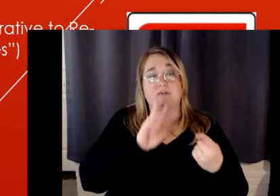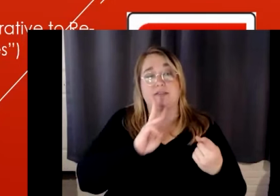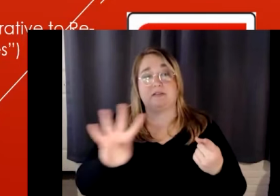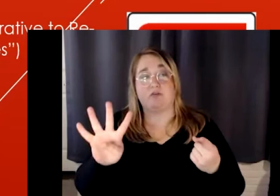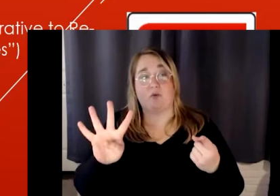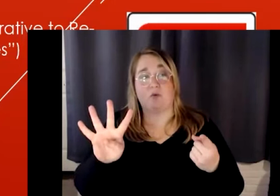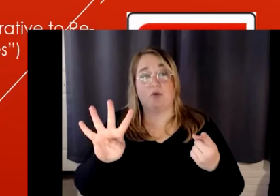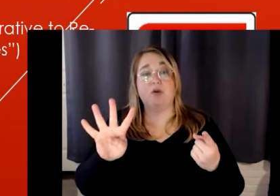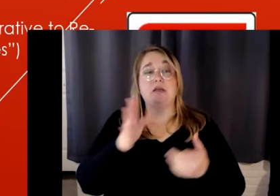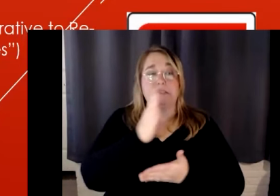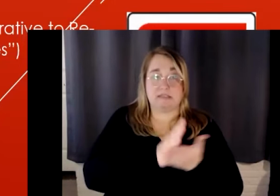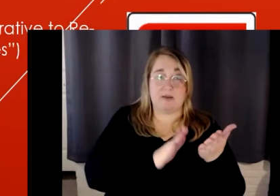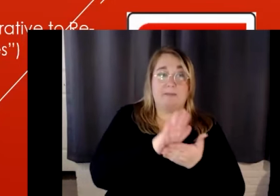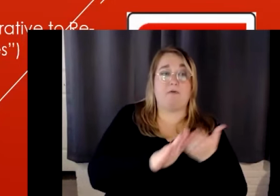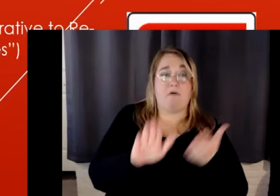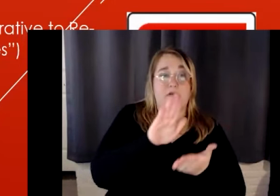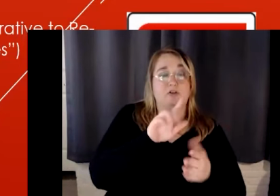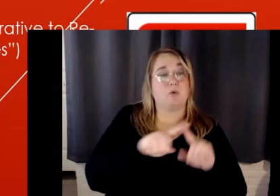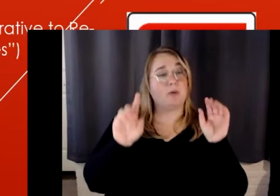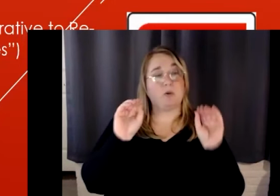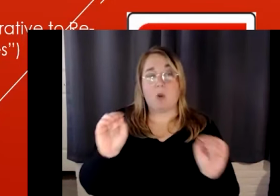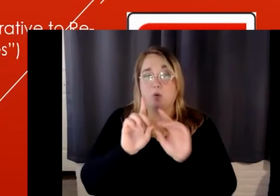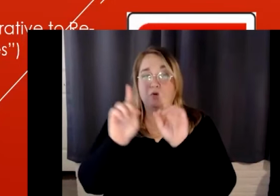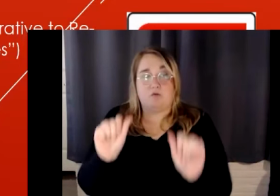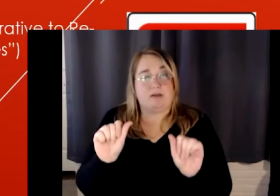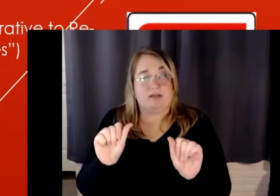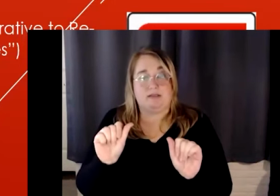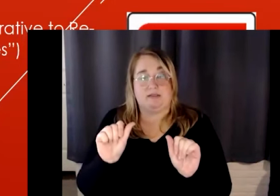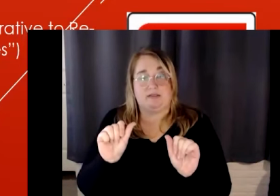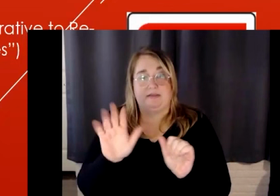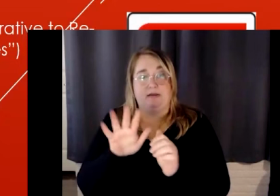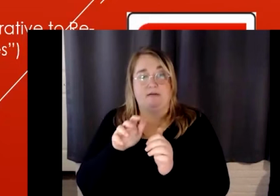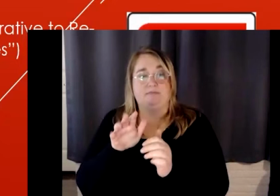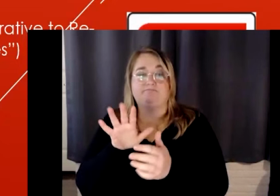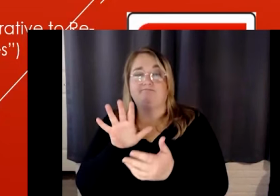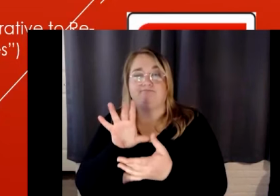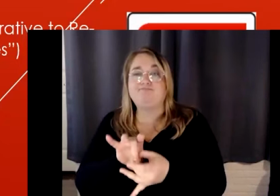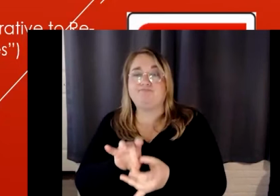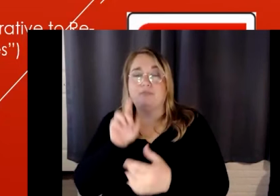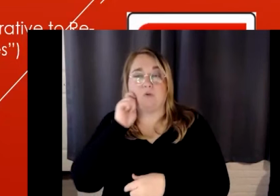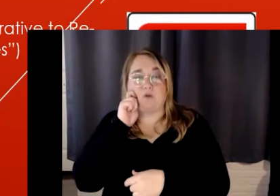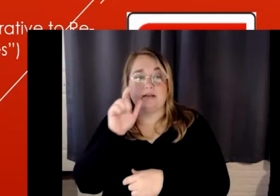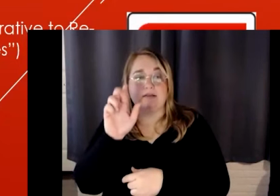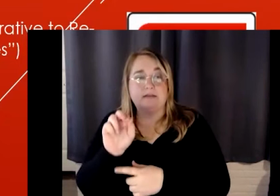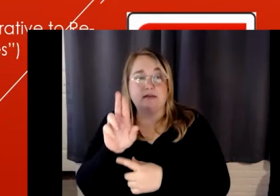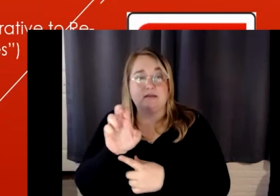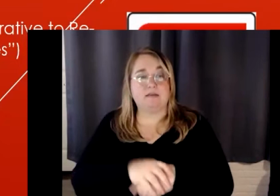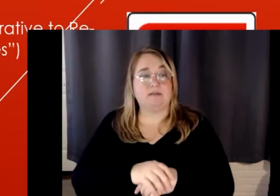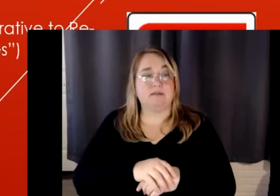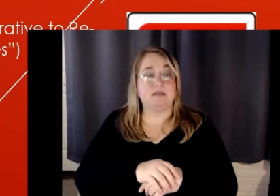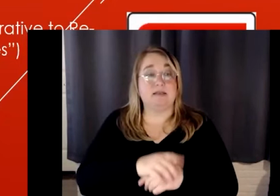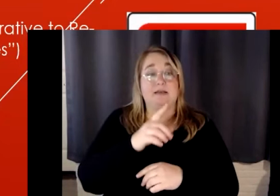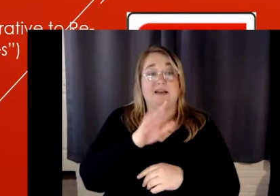race. So over half of Californians with some college, but no degree are people of color. So right up